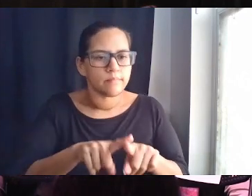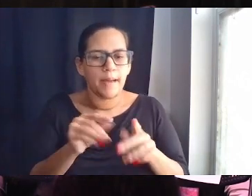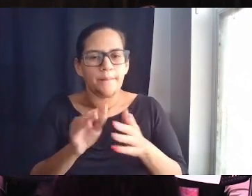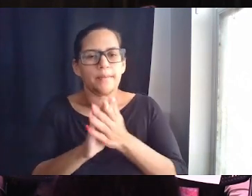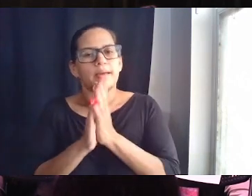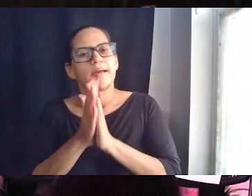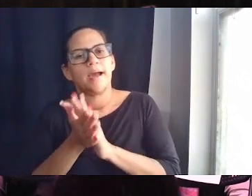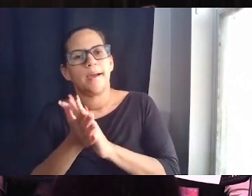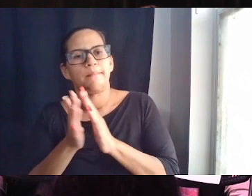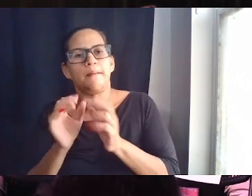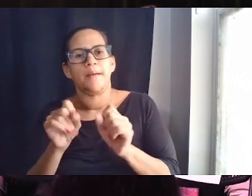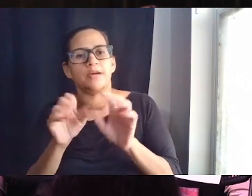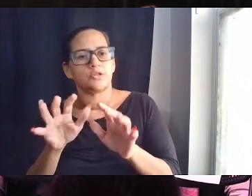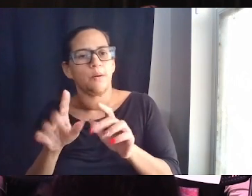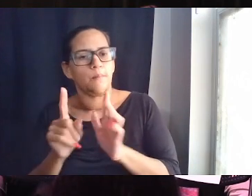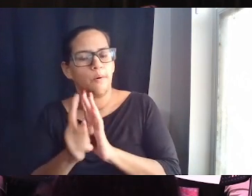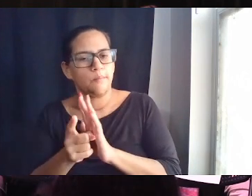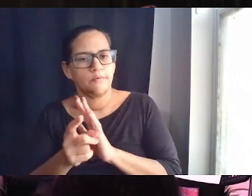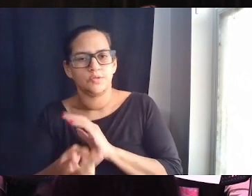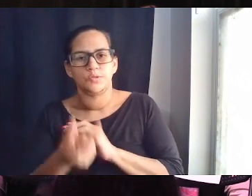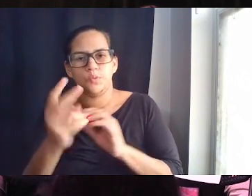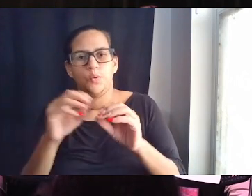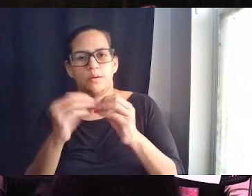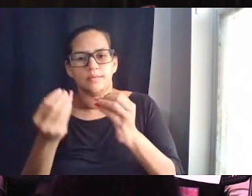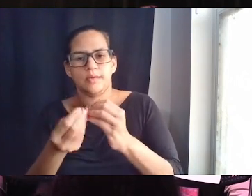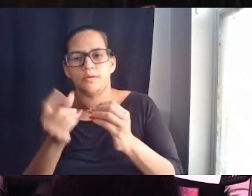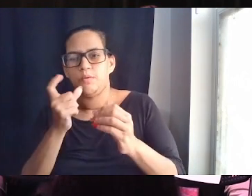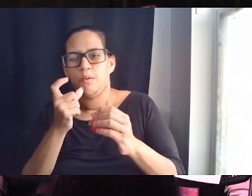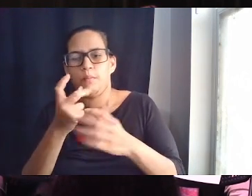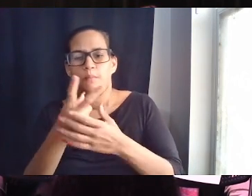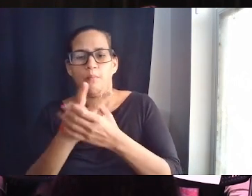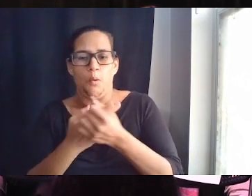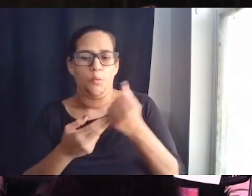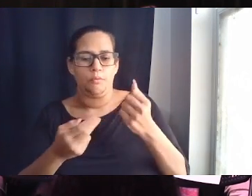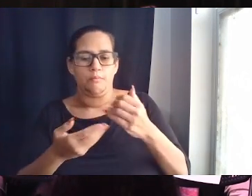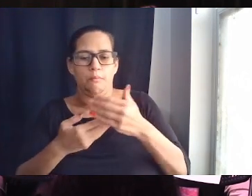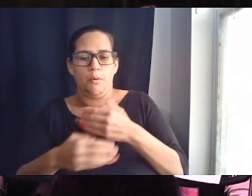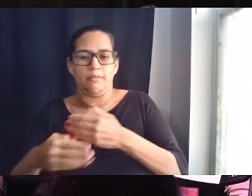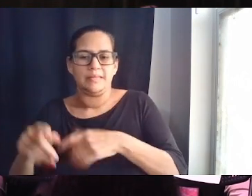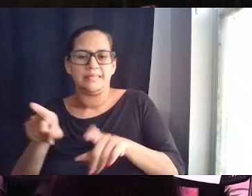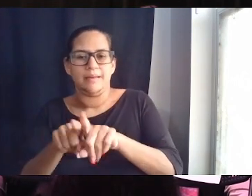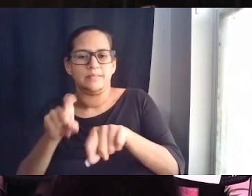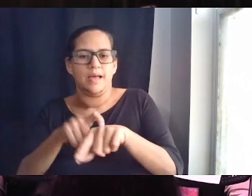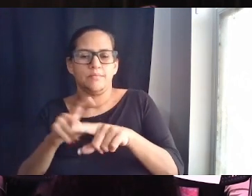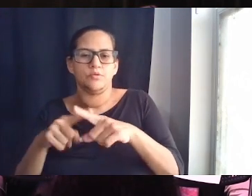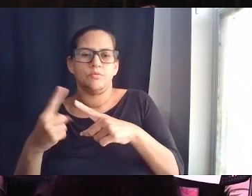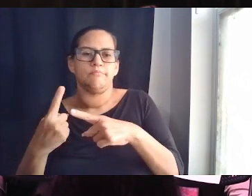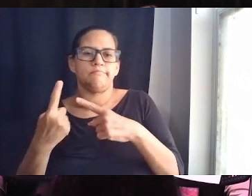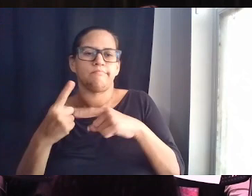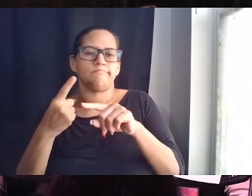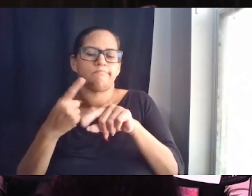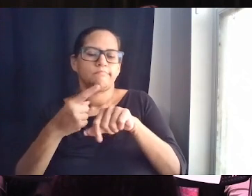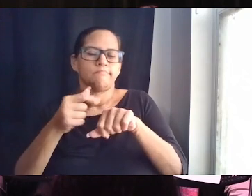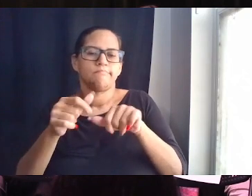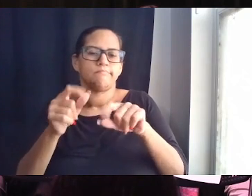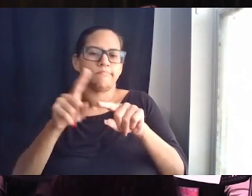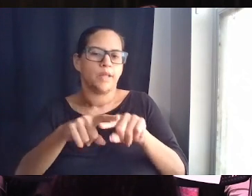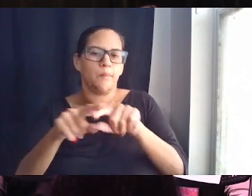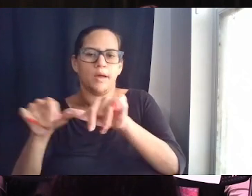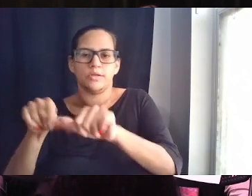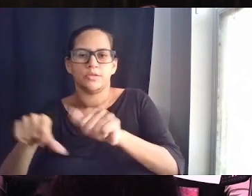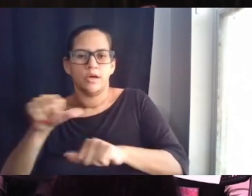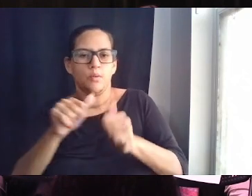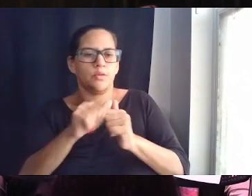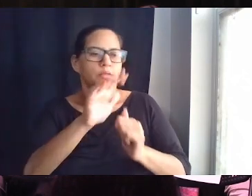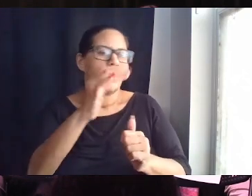of two organizations who were birthing at the same time to lean on each other with our ideas and their